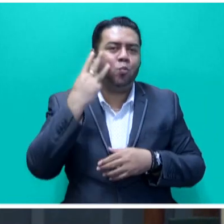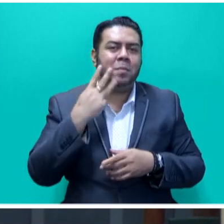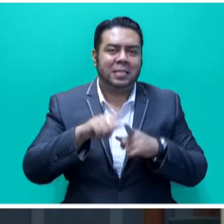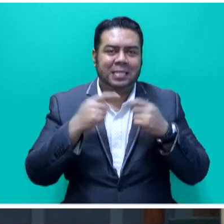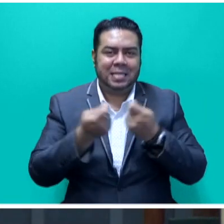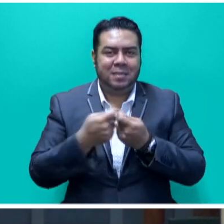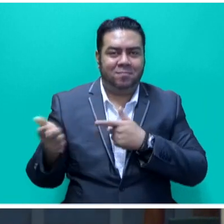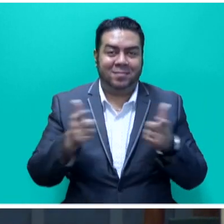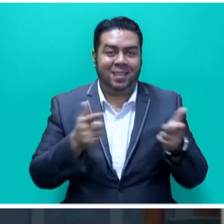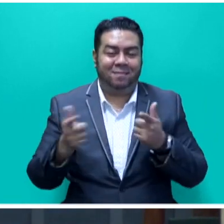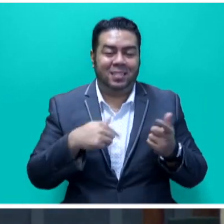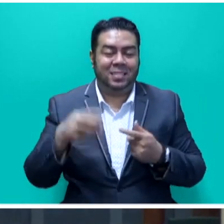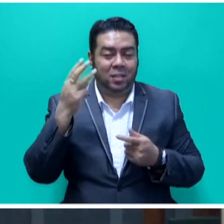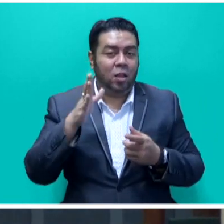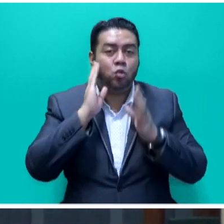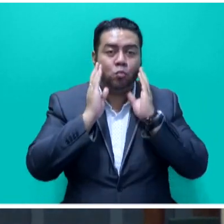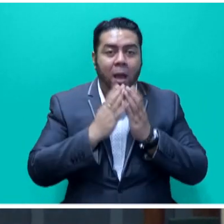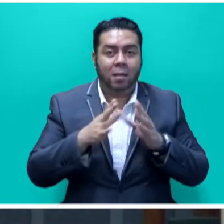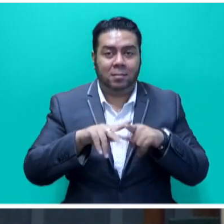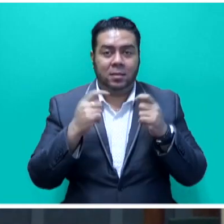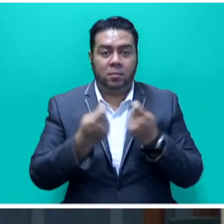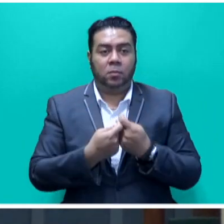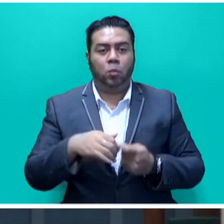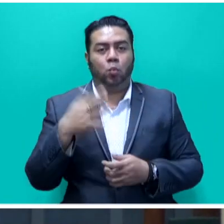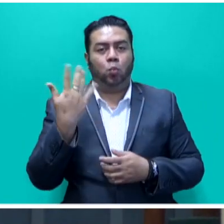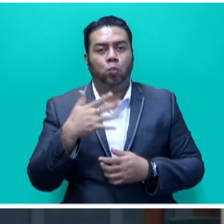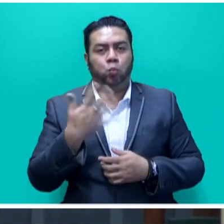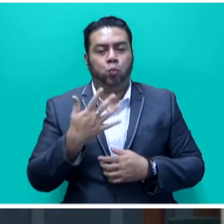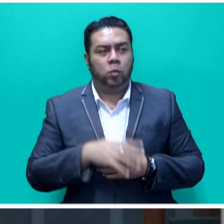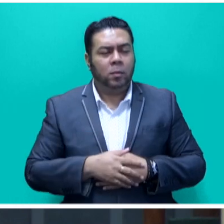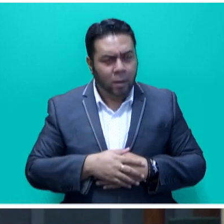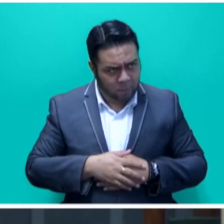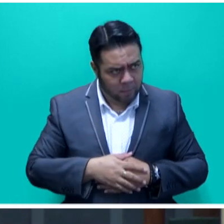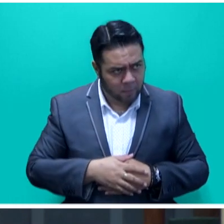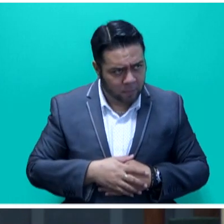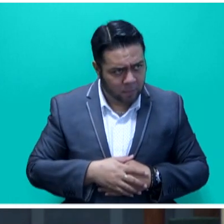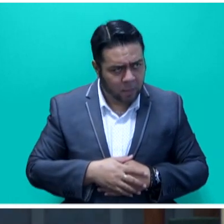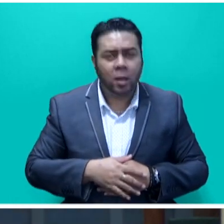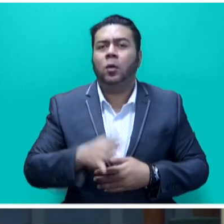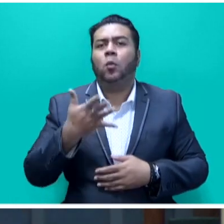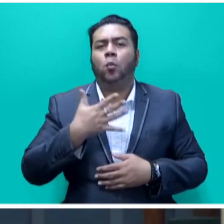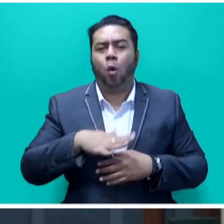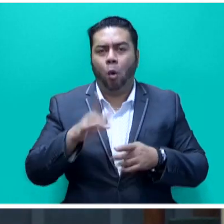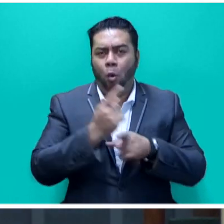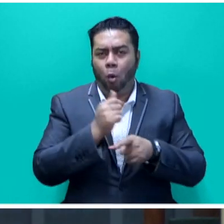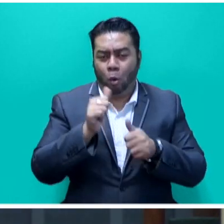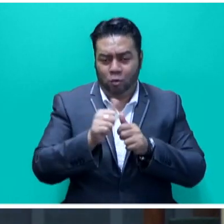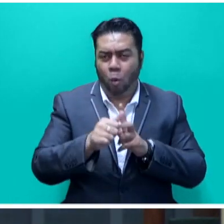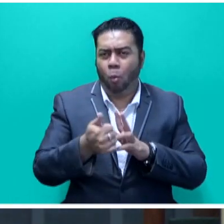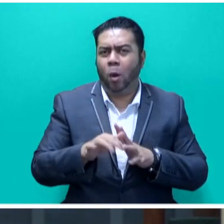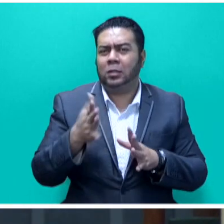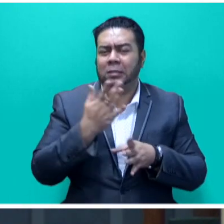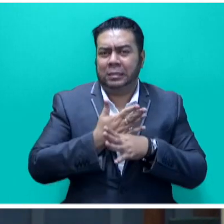I'd also like to stand in solidarity and pray for a peaceful resolution to the turmoil happening in Solomon, where